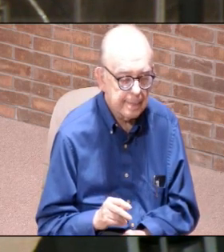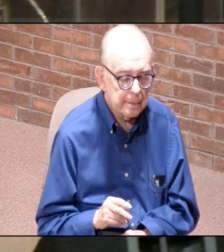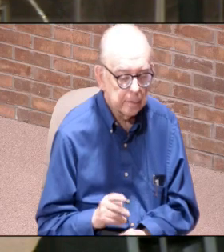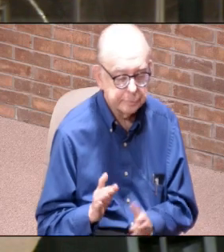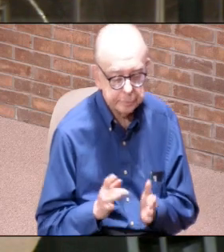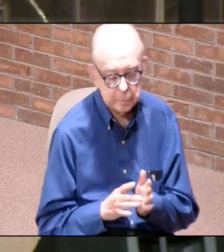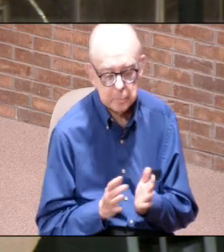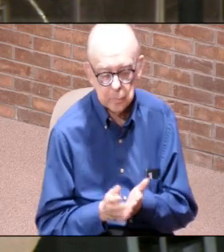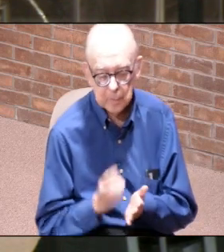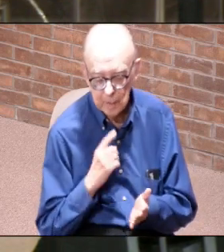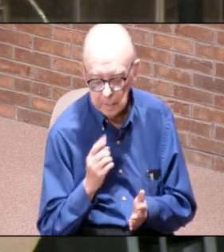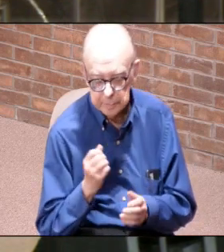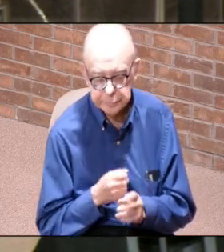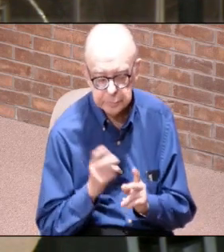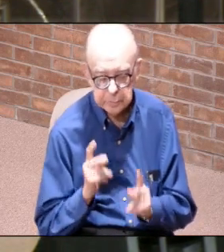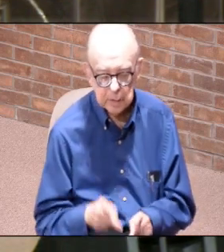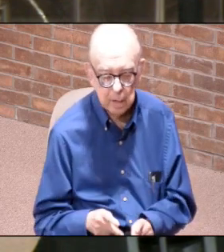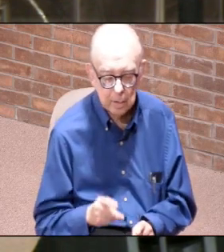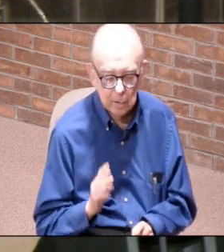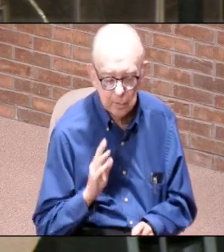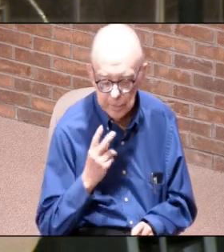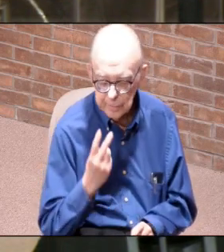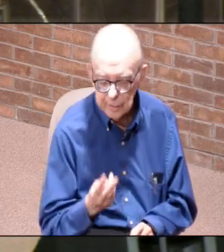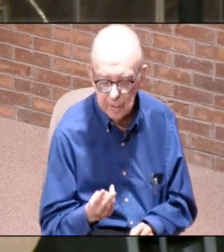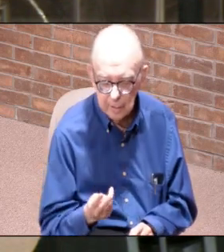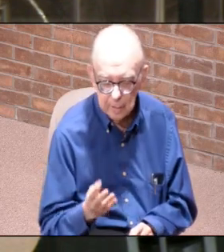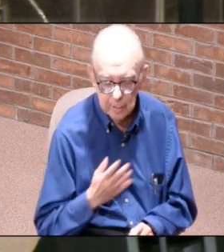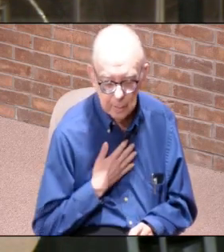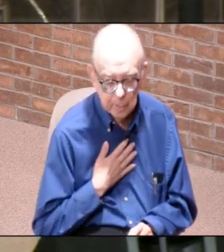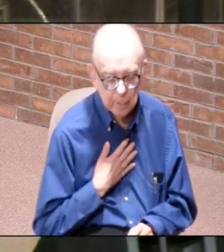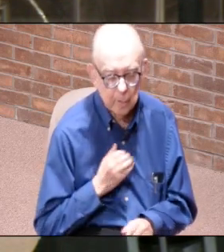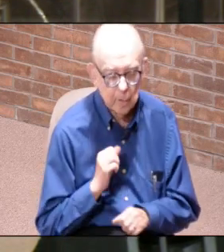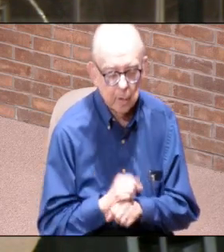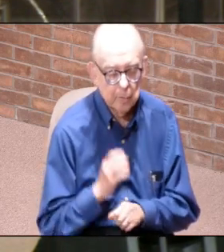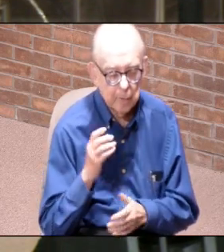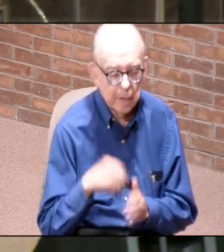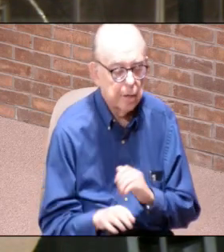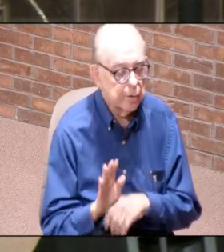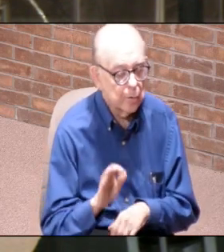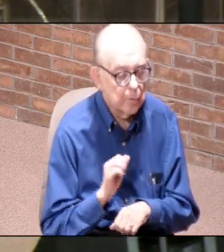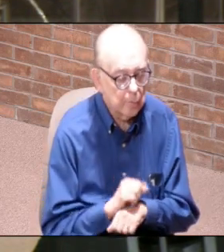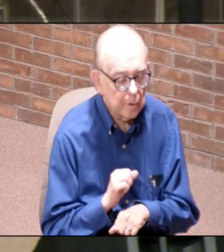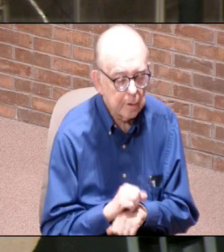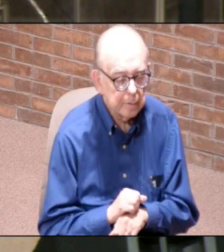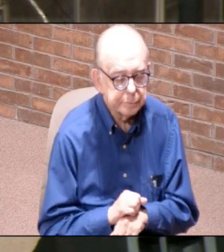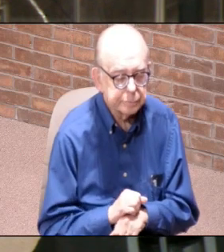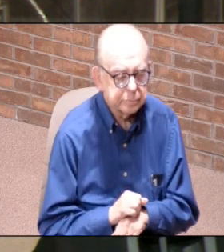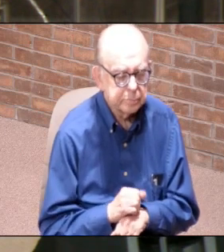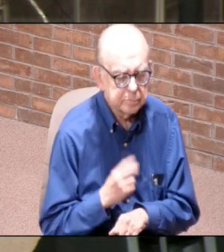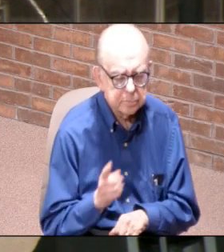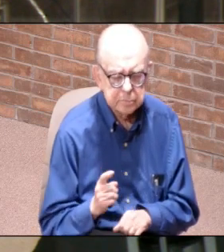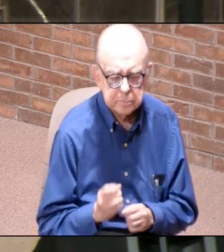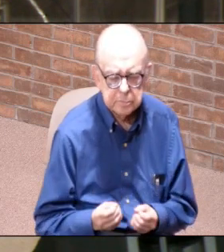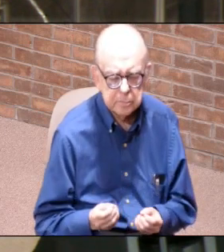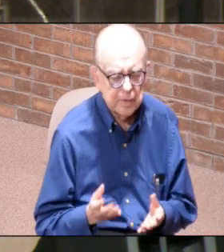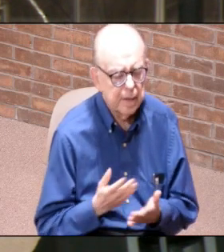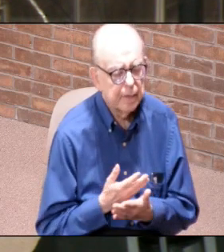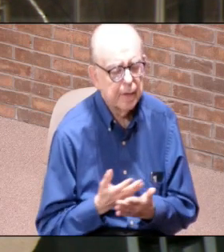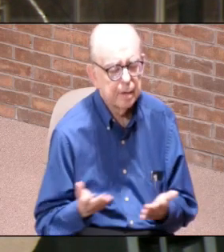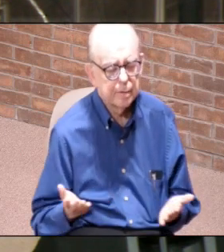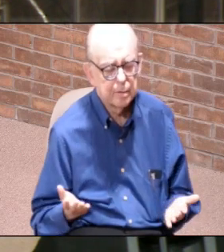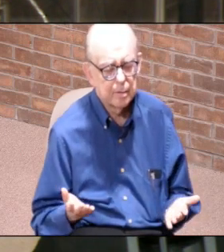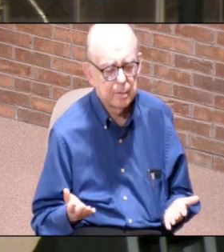And the Bible says that everybody's going to see my mission and your mission. See, there's a whole lot of